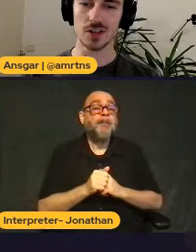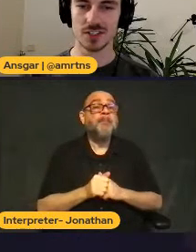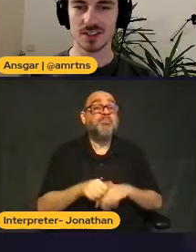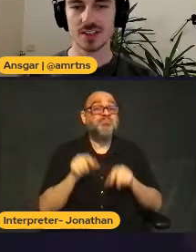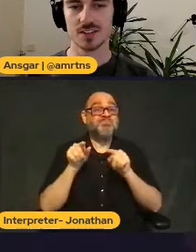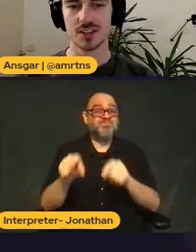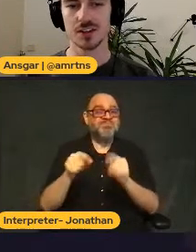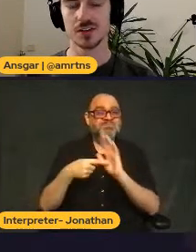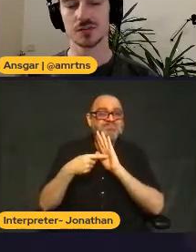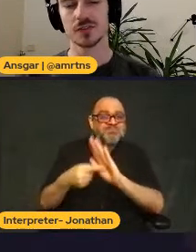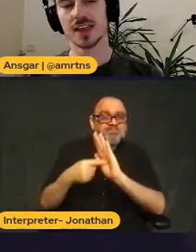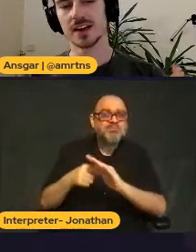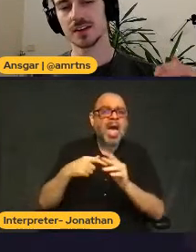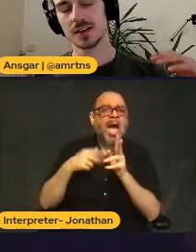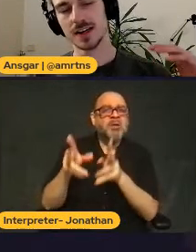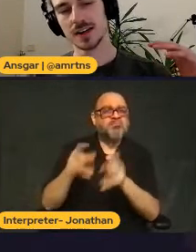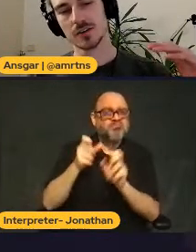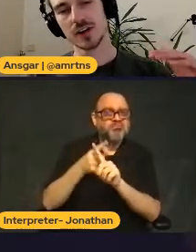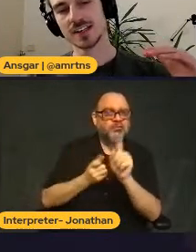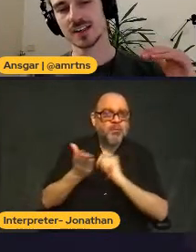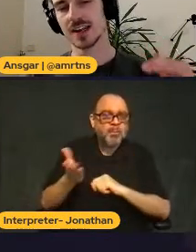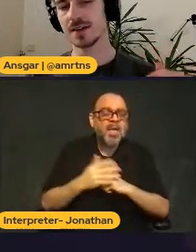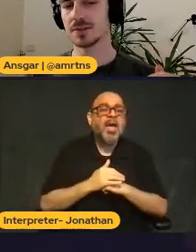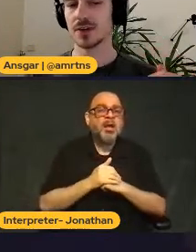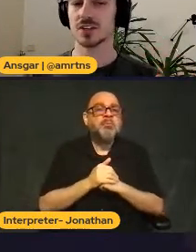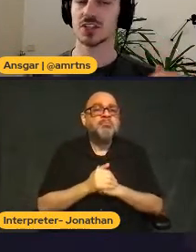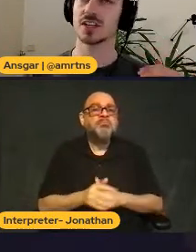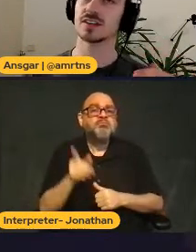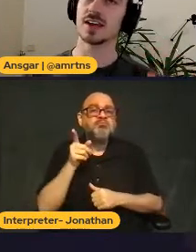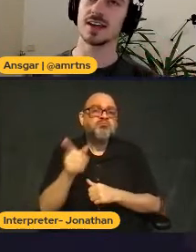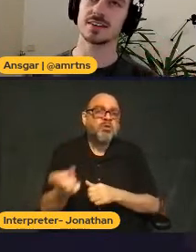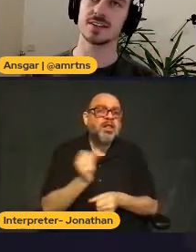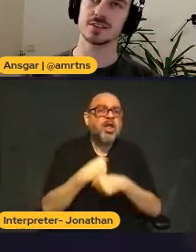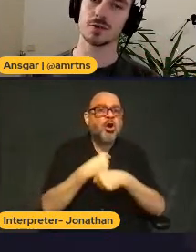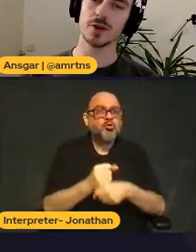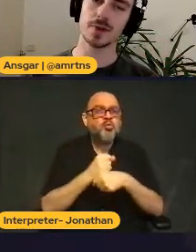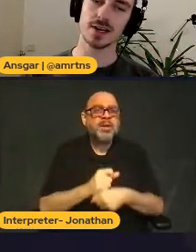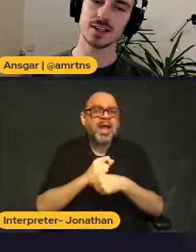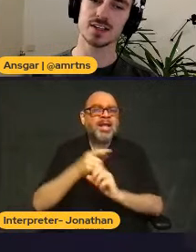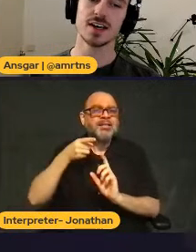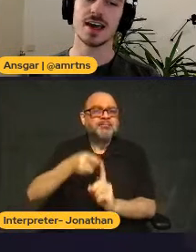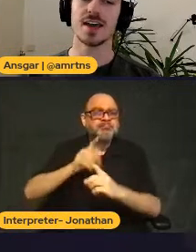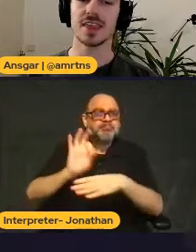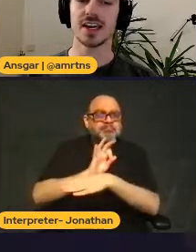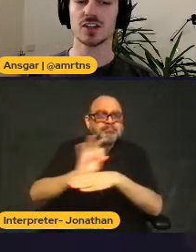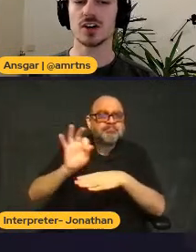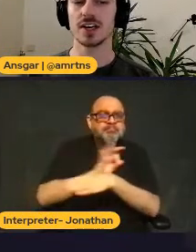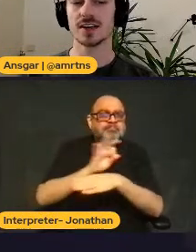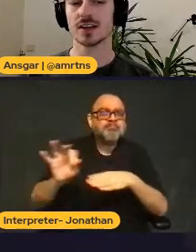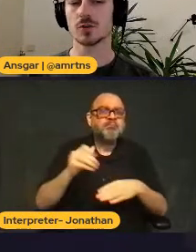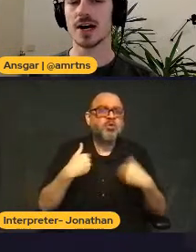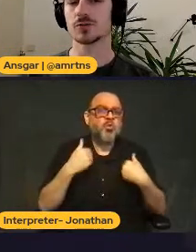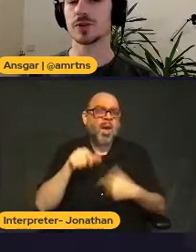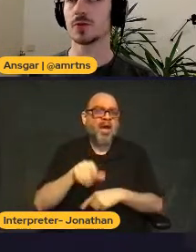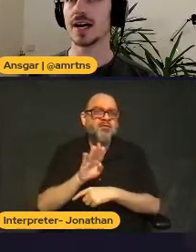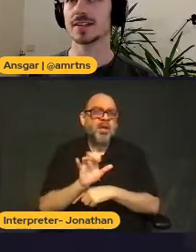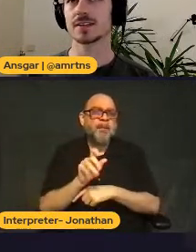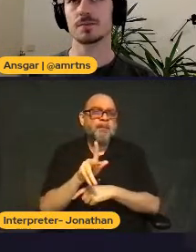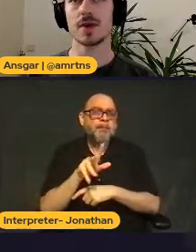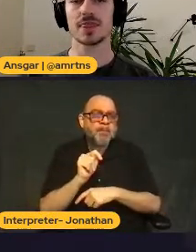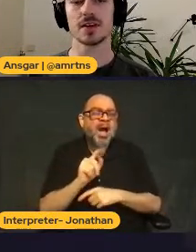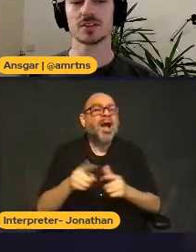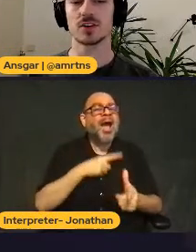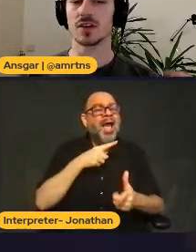from their docs. So they're creating a Lambda function and an S3 bucket, and then calling a grant